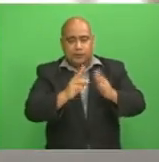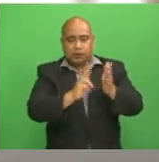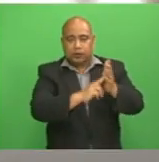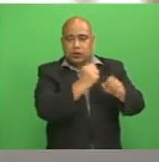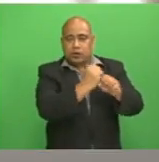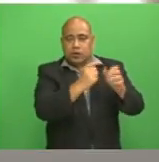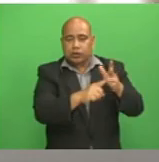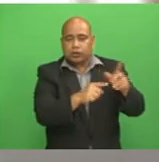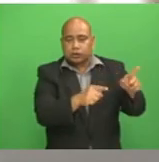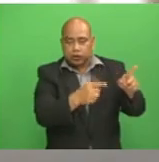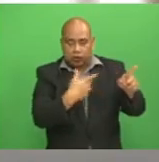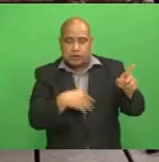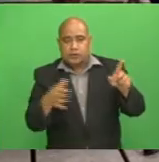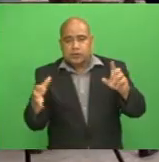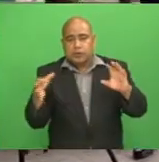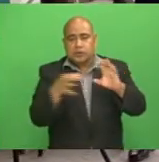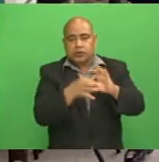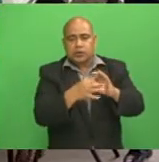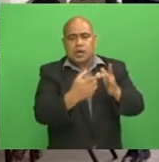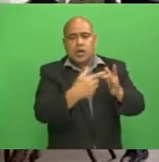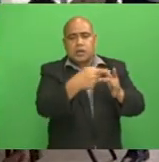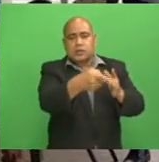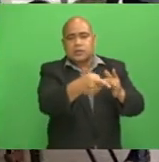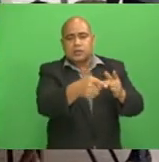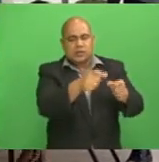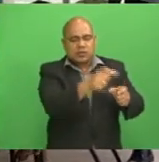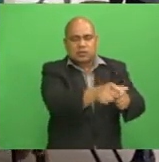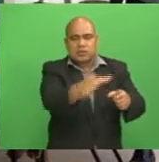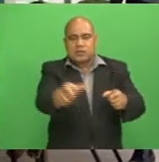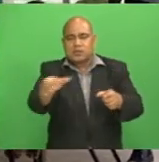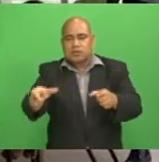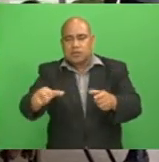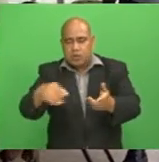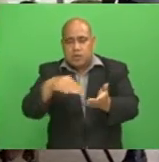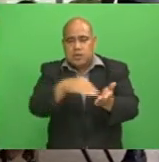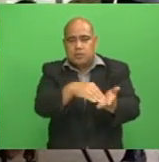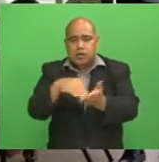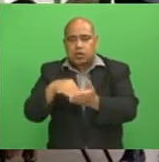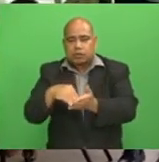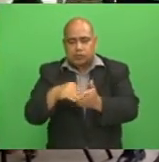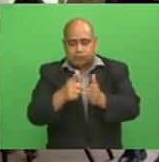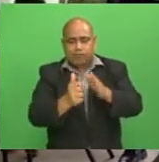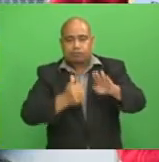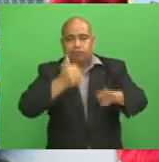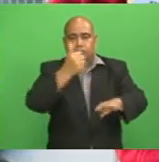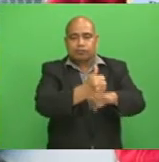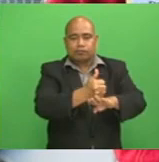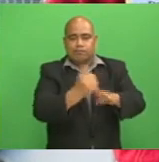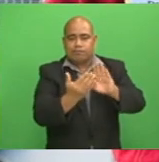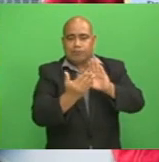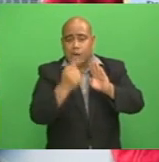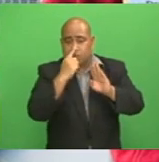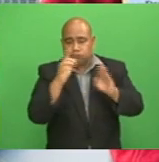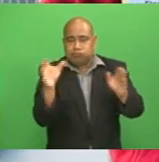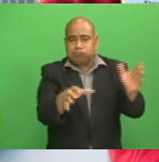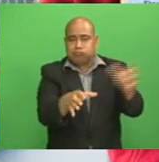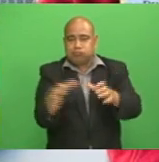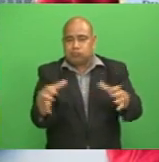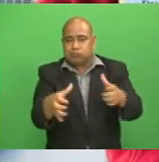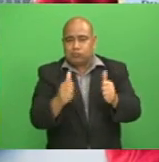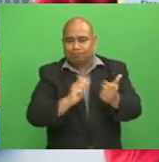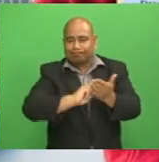the effective implementation of various community projects. Future plan is to work in collaboration with